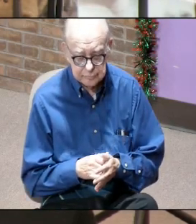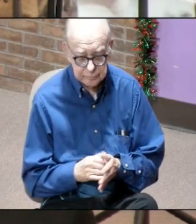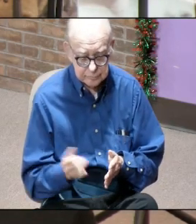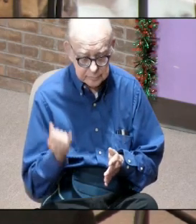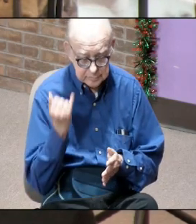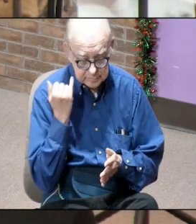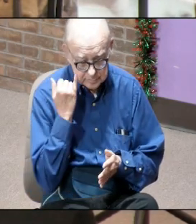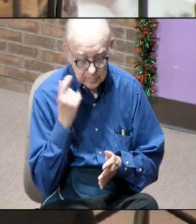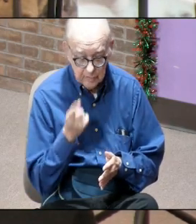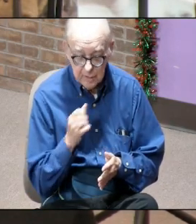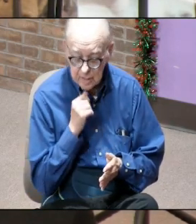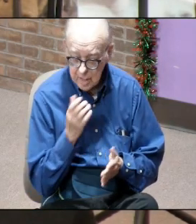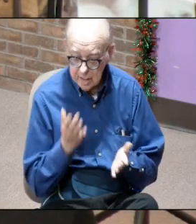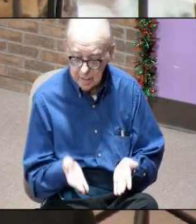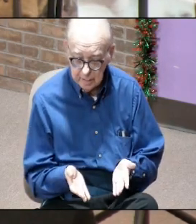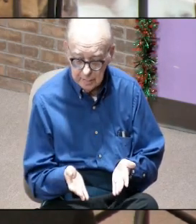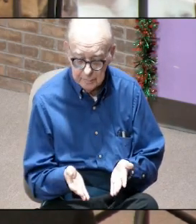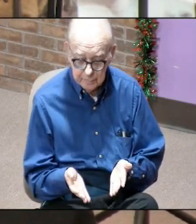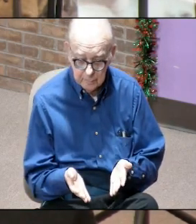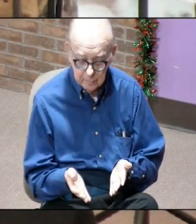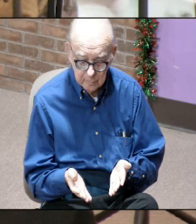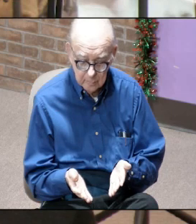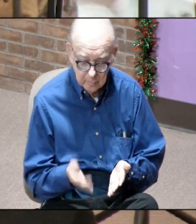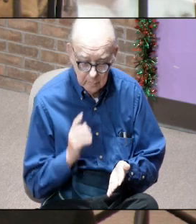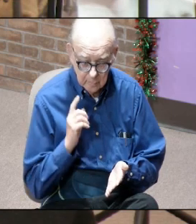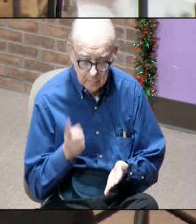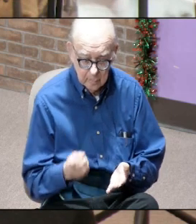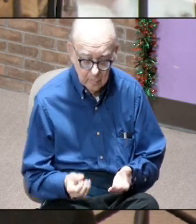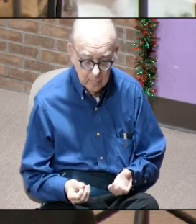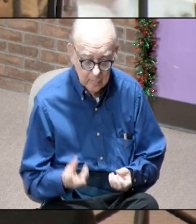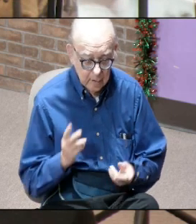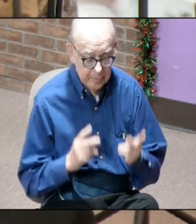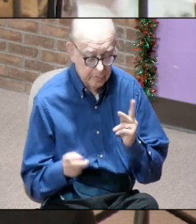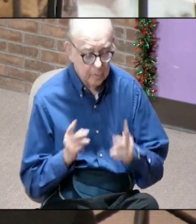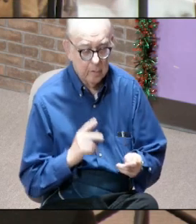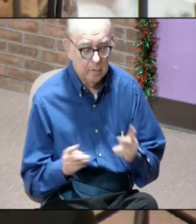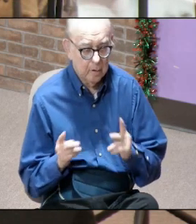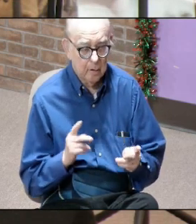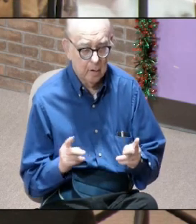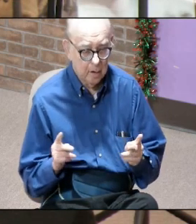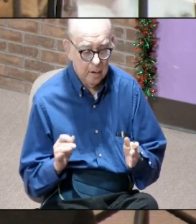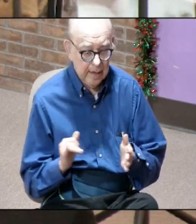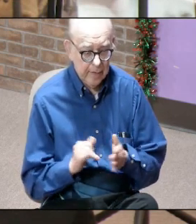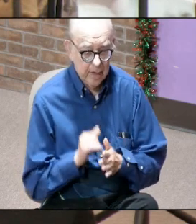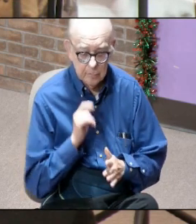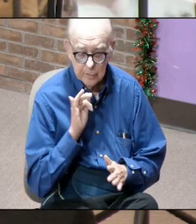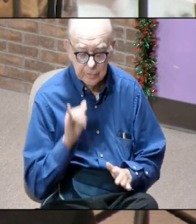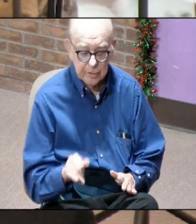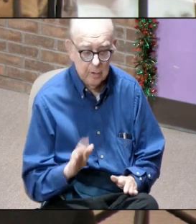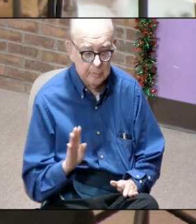If you're not here, there's going to be a lot of other people that will be.